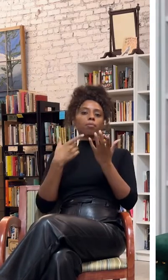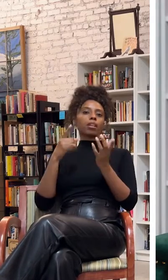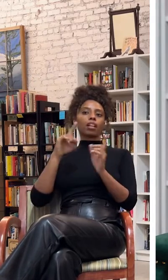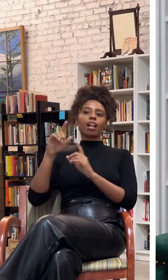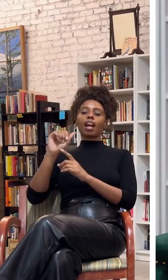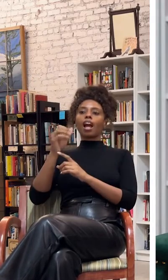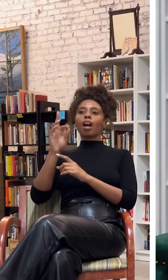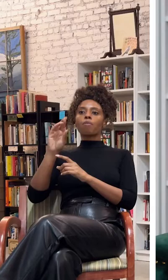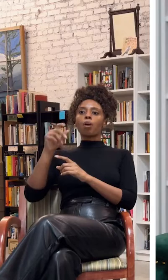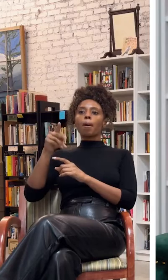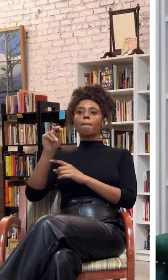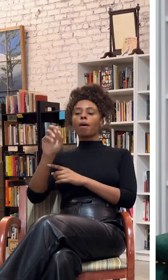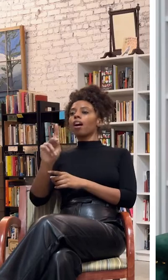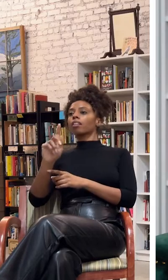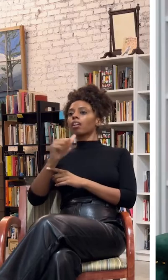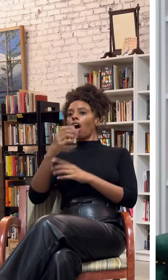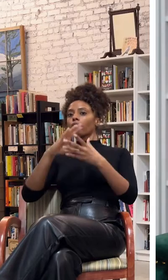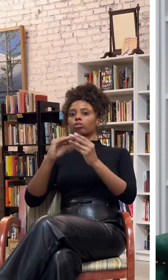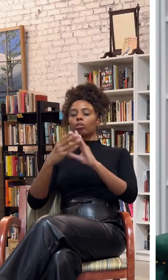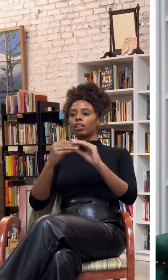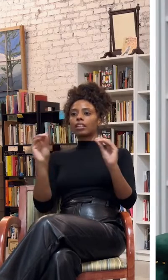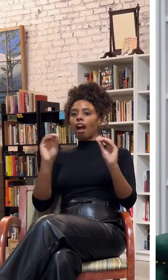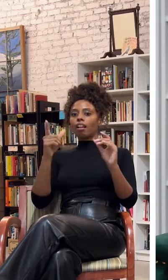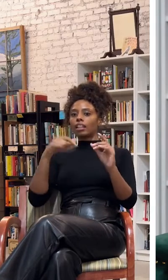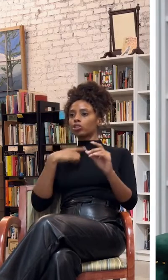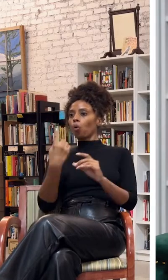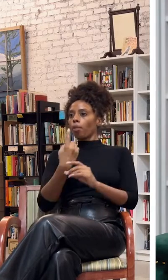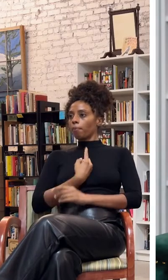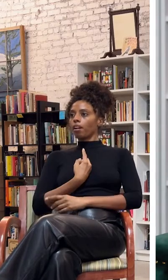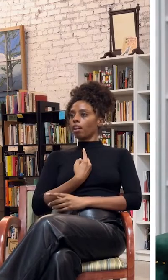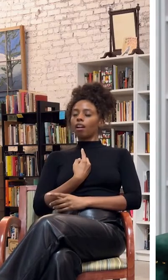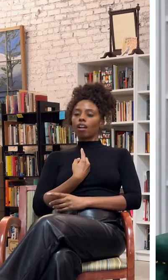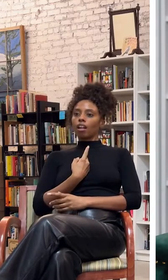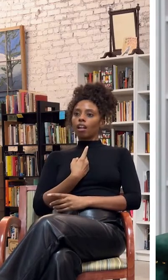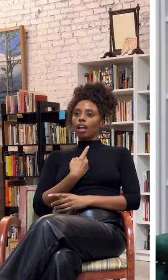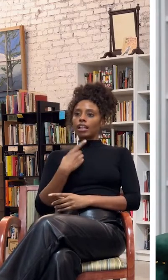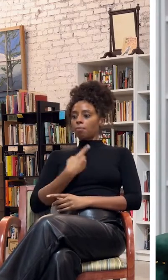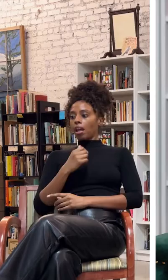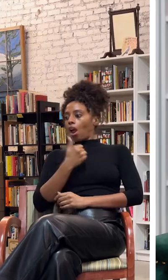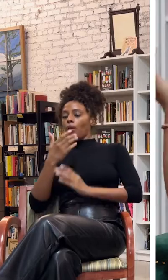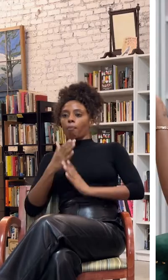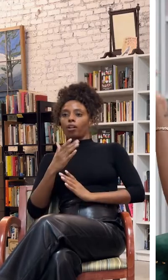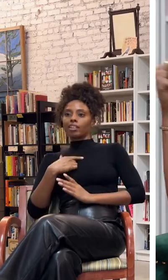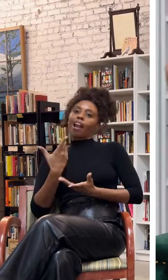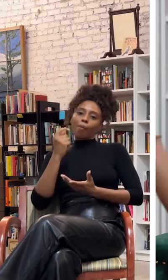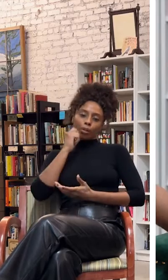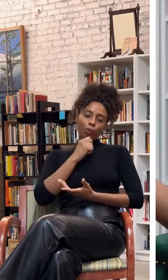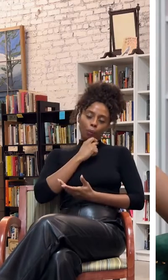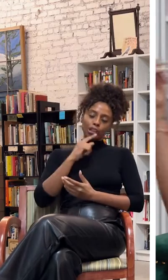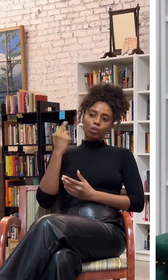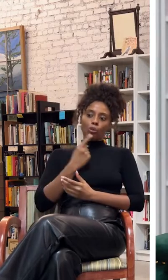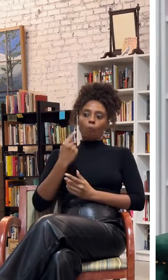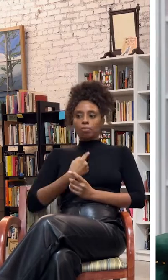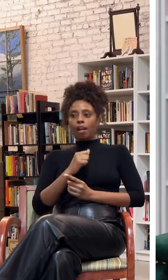those other stories, is none of this has ever been just me. It's always been me and one other person. I'm also a twin, so it's always been